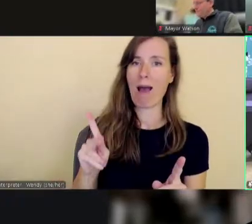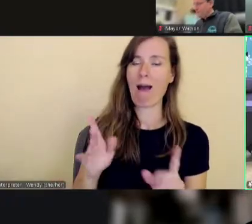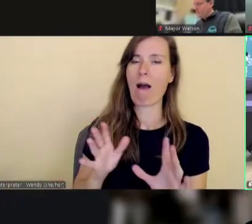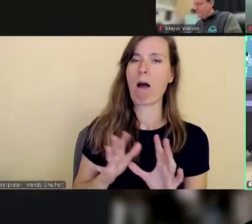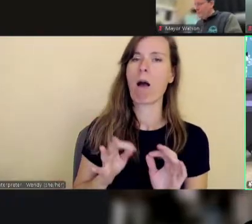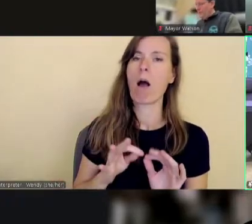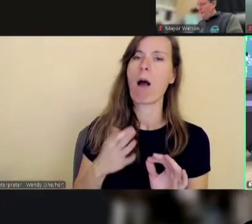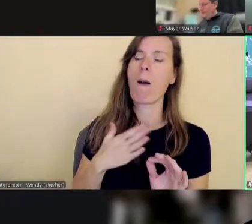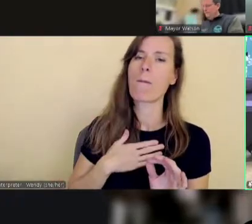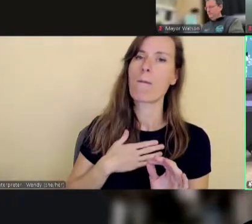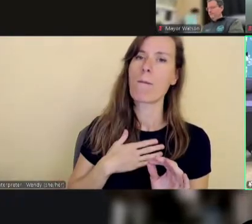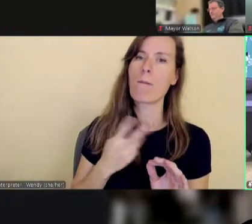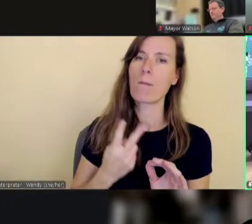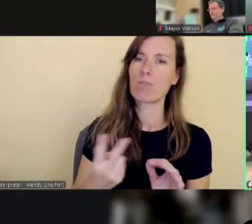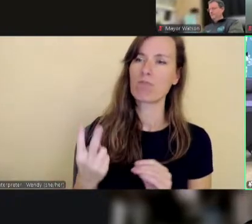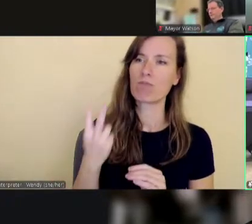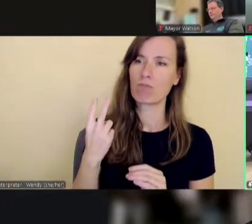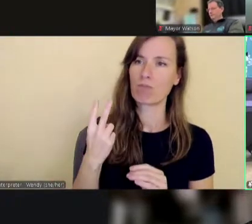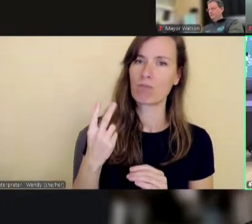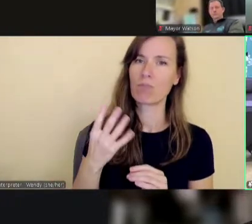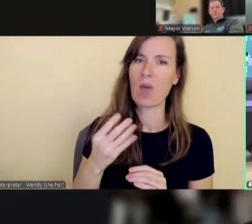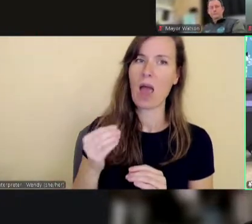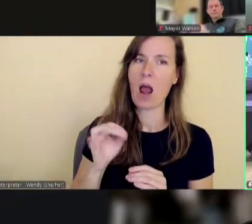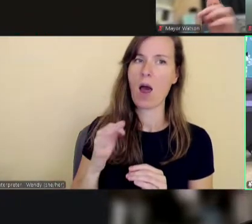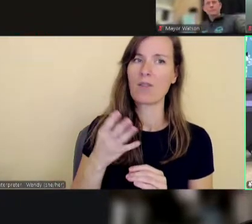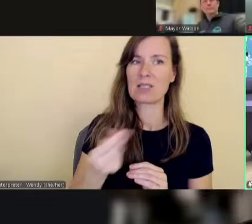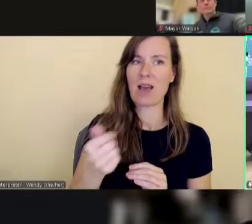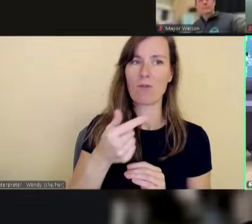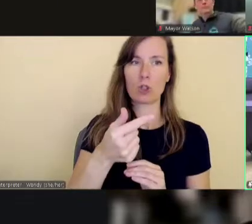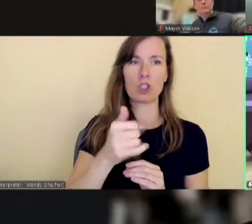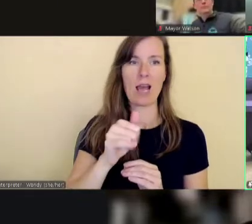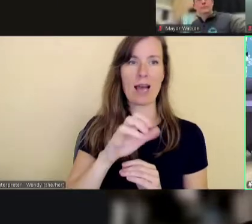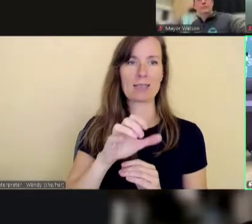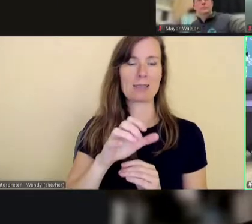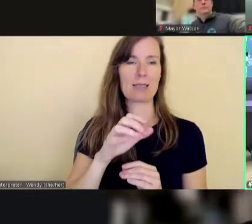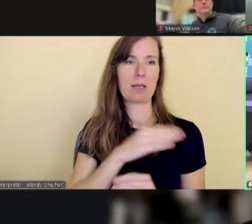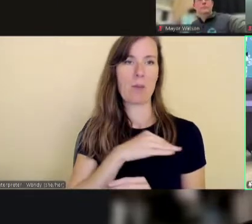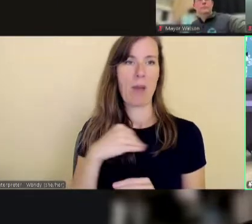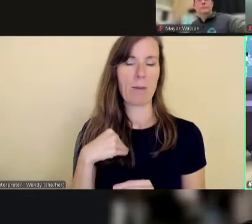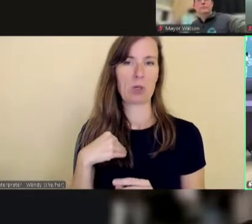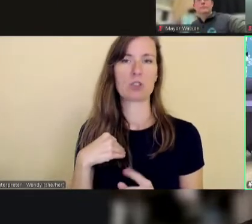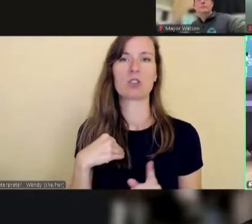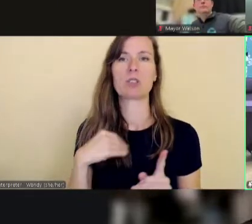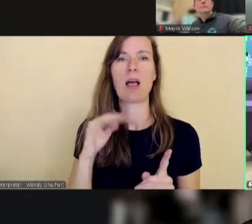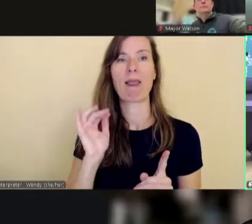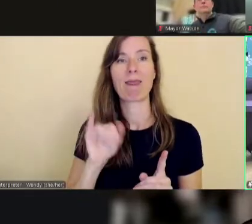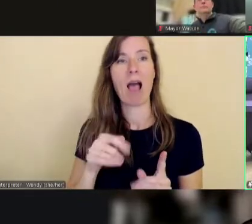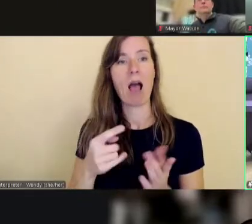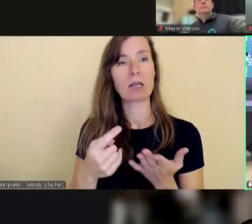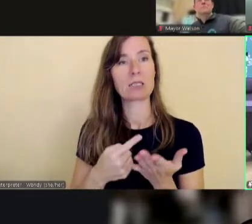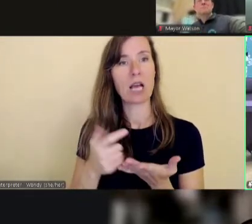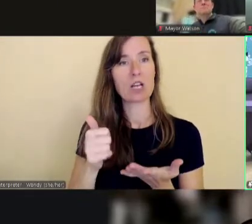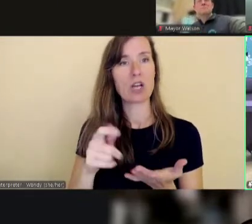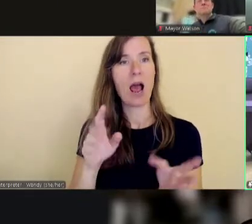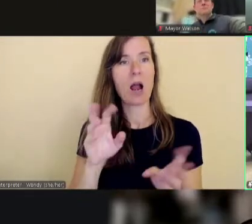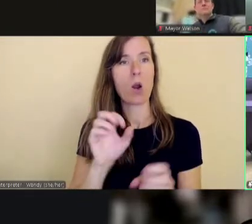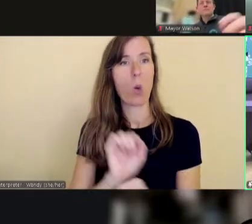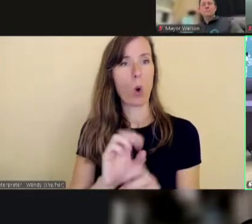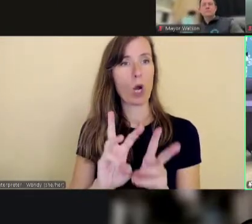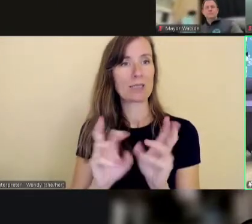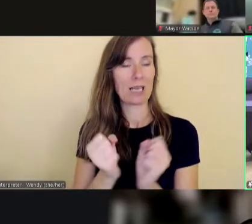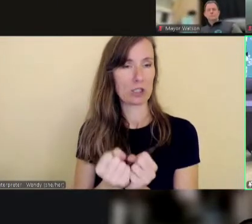of several GIC members was that the discussion at the work session was